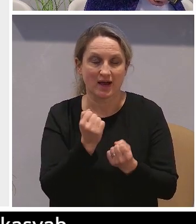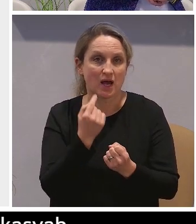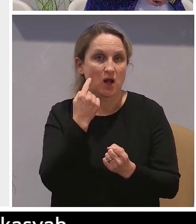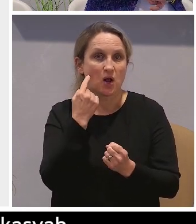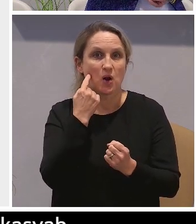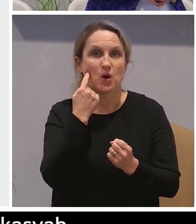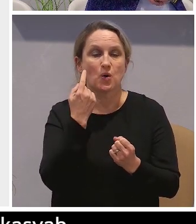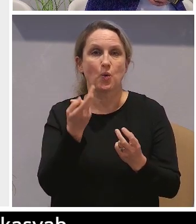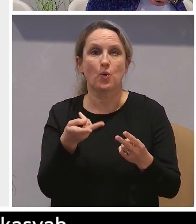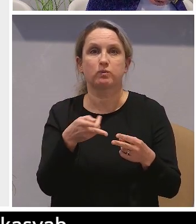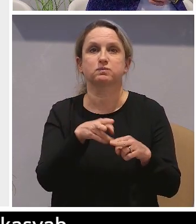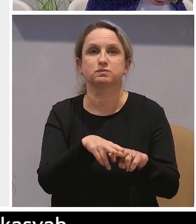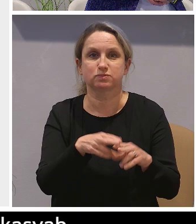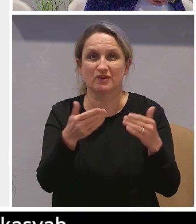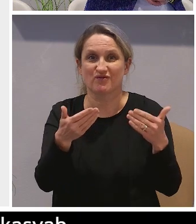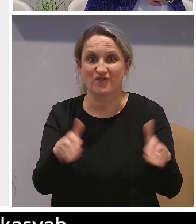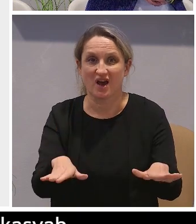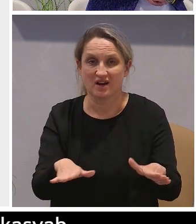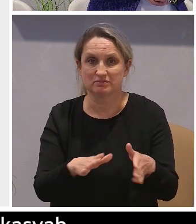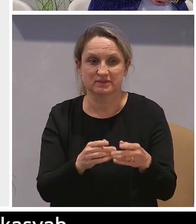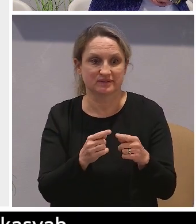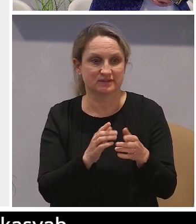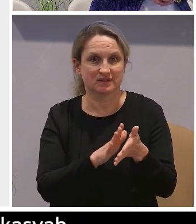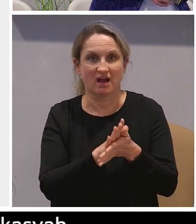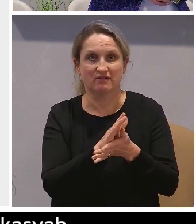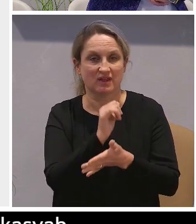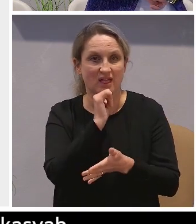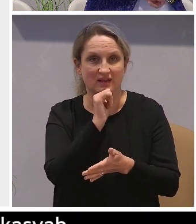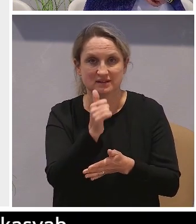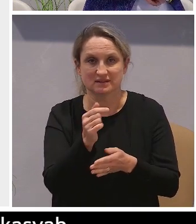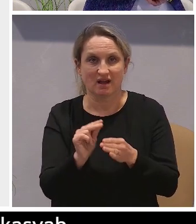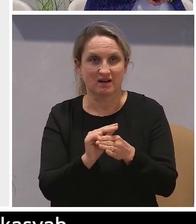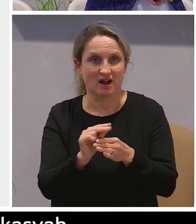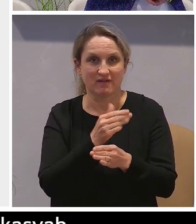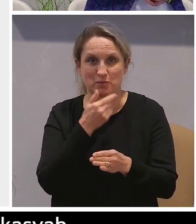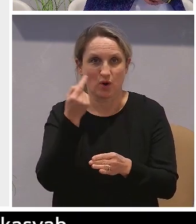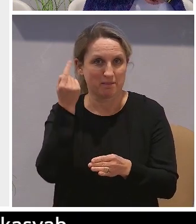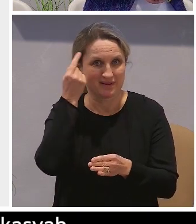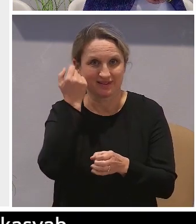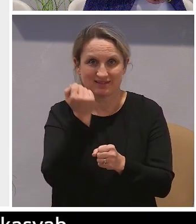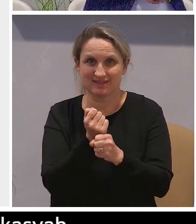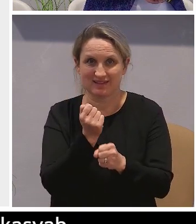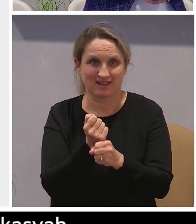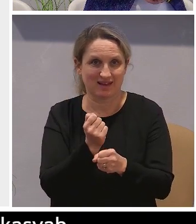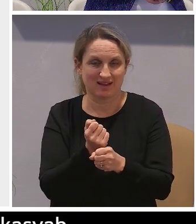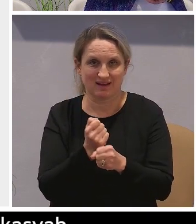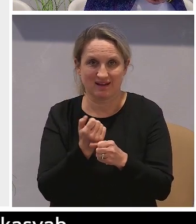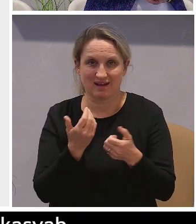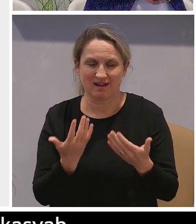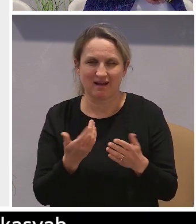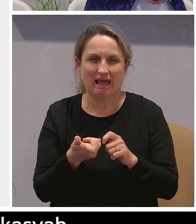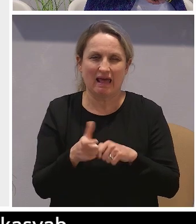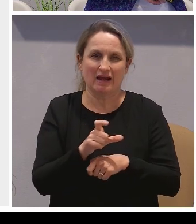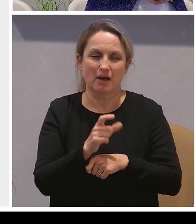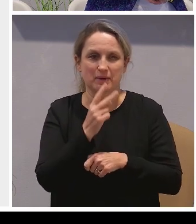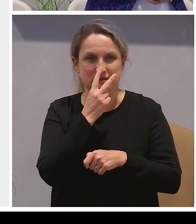It's at the age of 14 or after the epiphyseal closure, because there's no point in continuing with